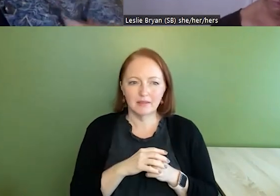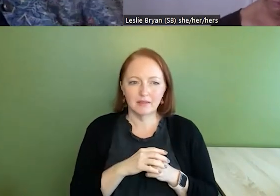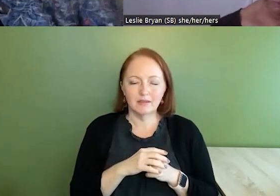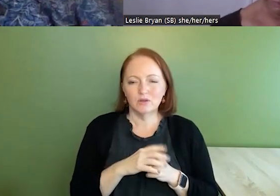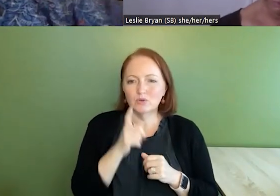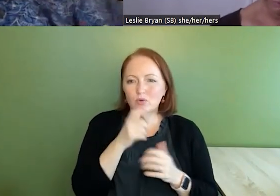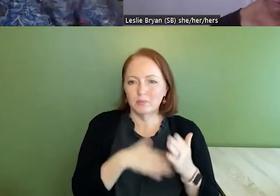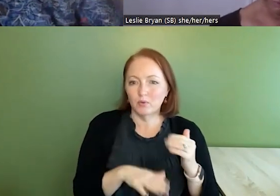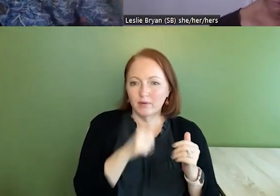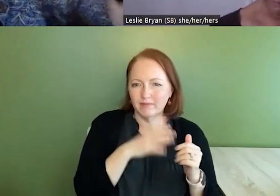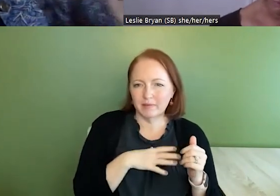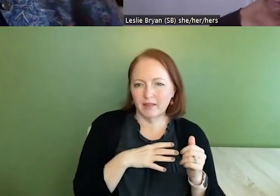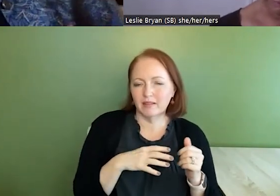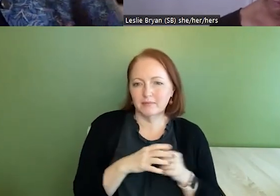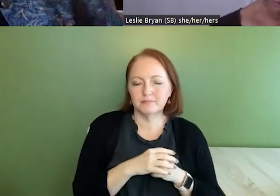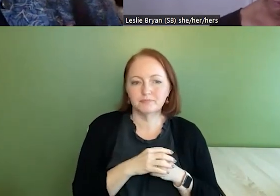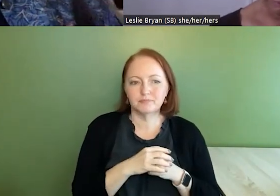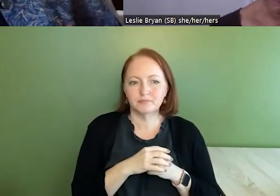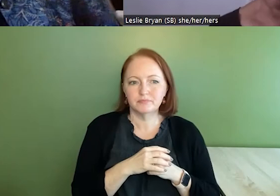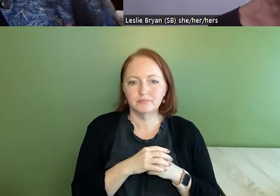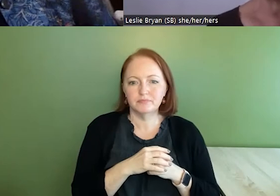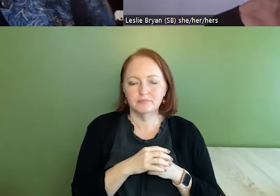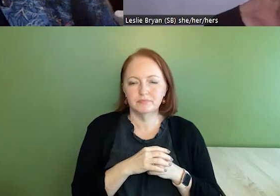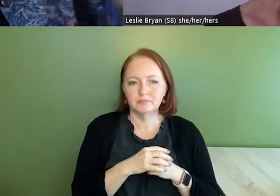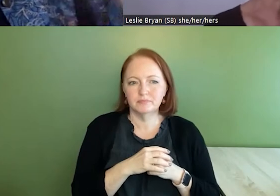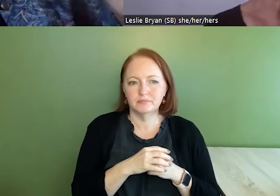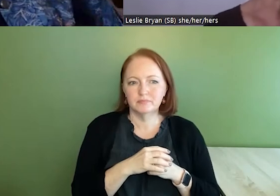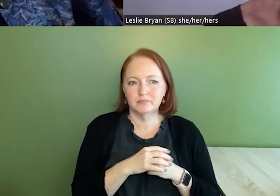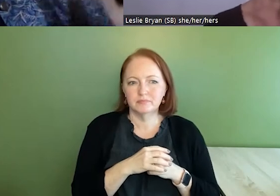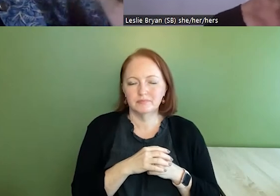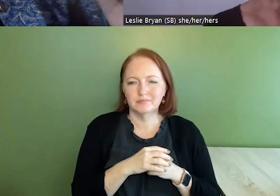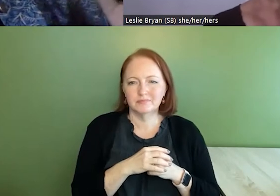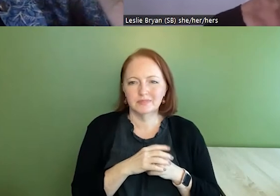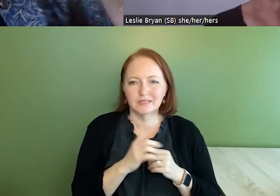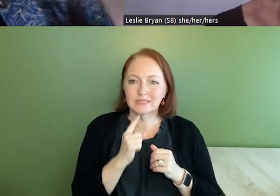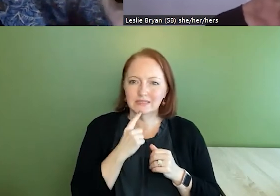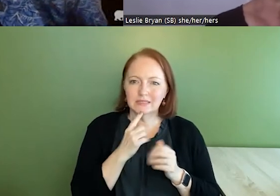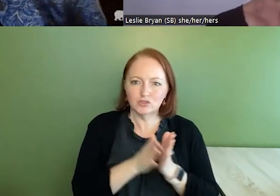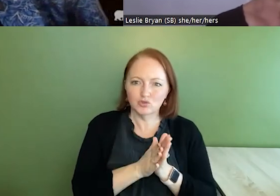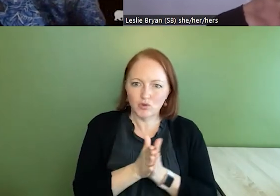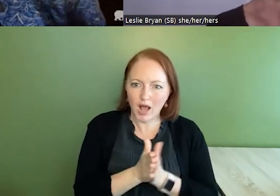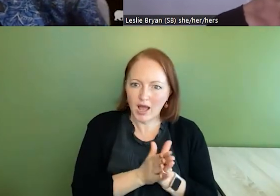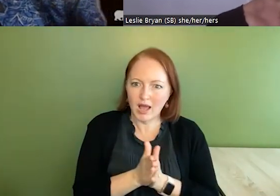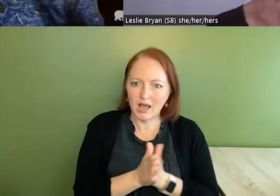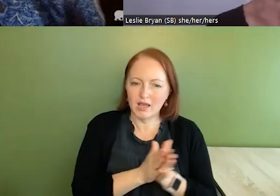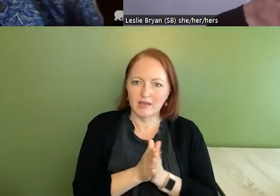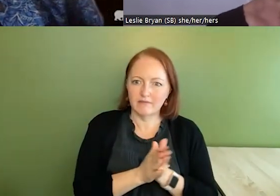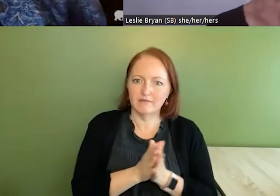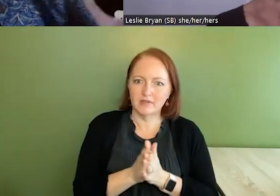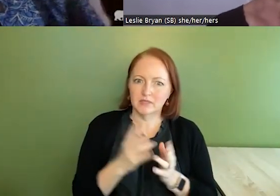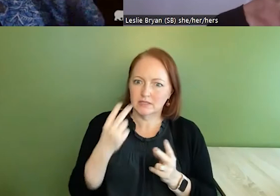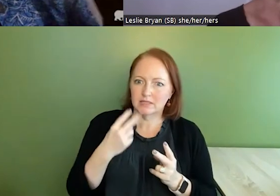birth. There's a very much a very intense drive to be seen